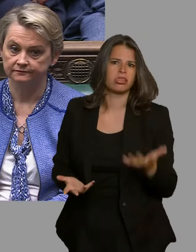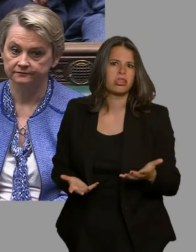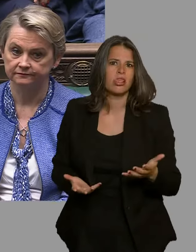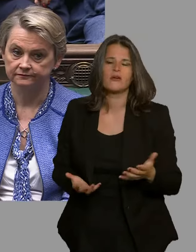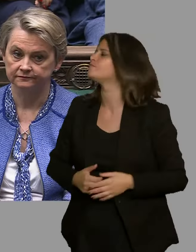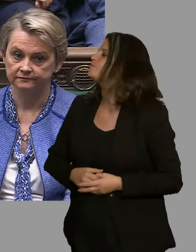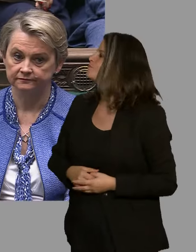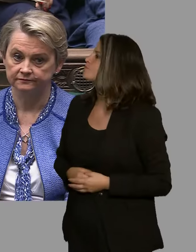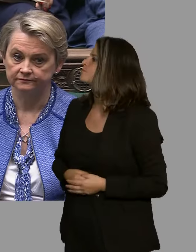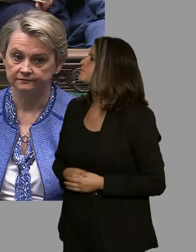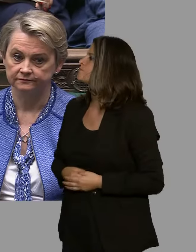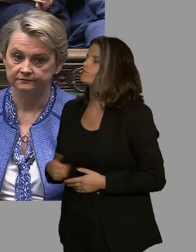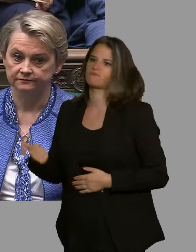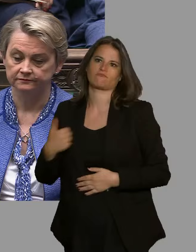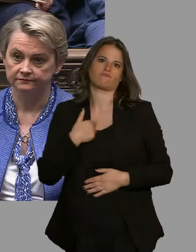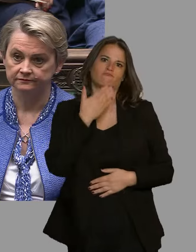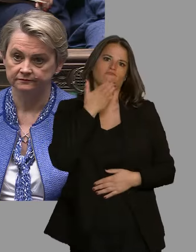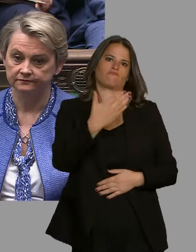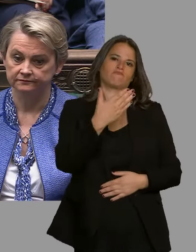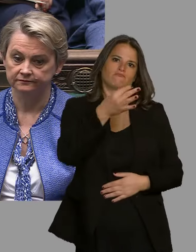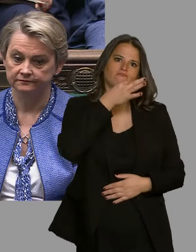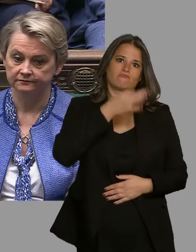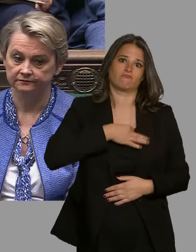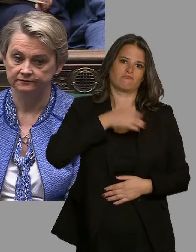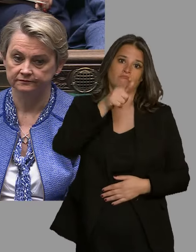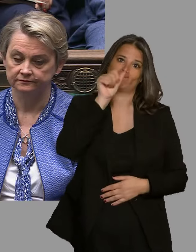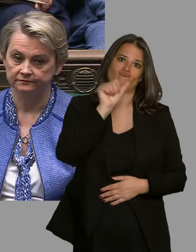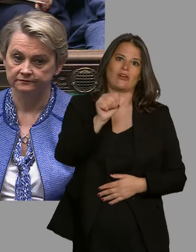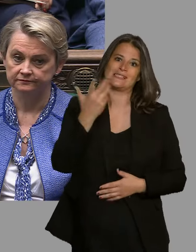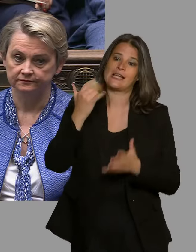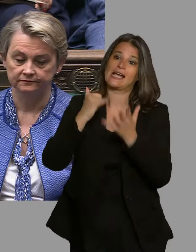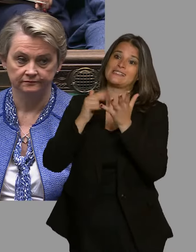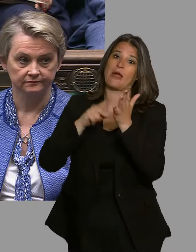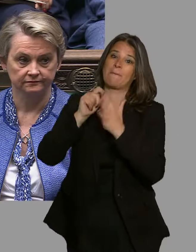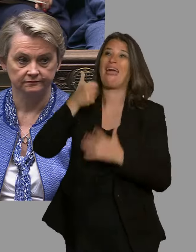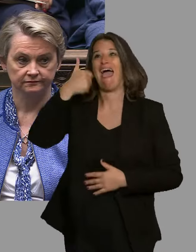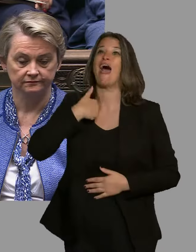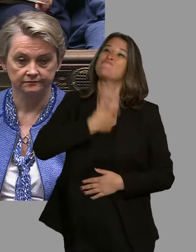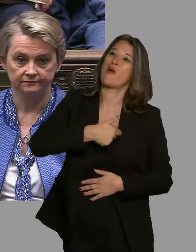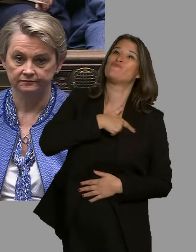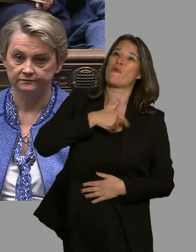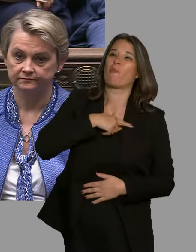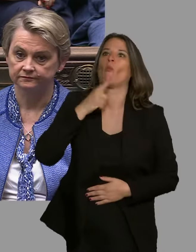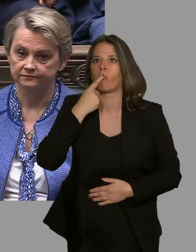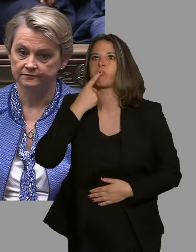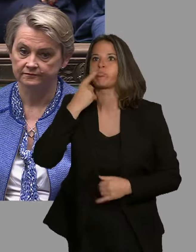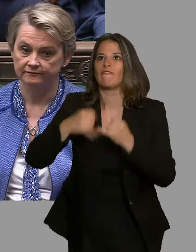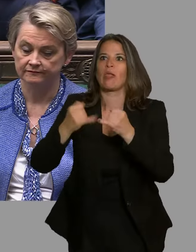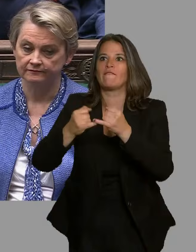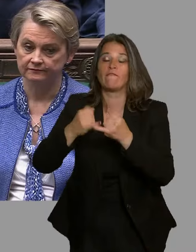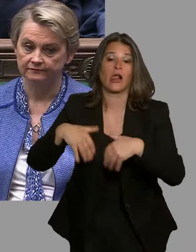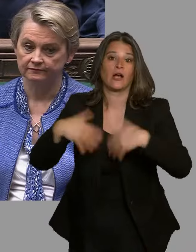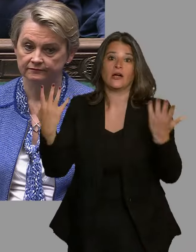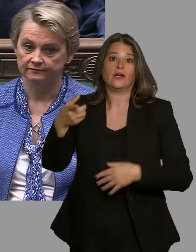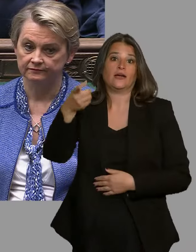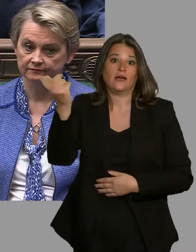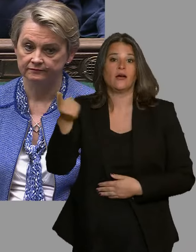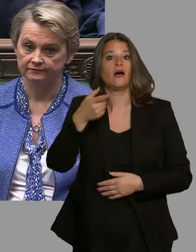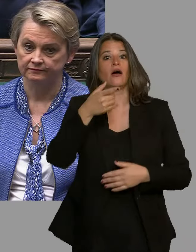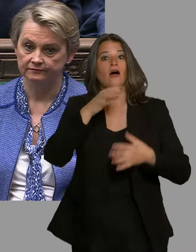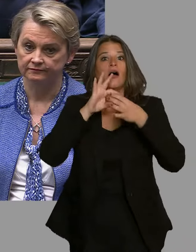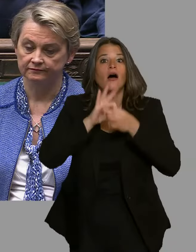positive discussion with devolved governments to work on addressing mental health waiting times. But look, the SNP promised to invest in